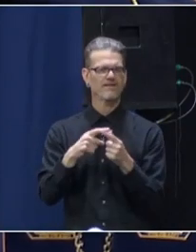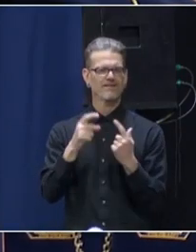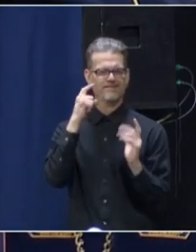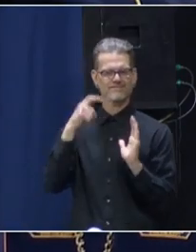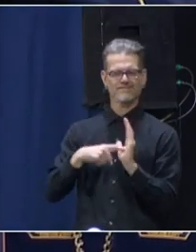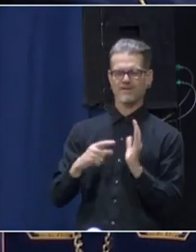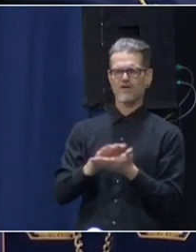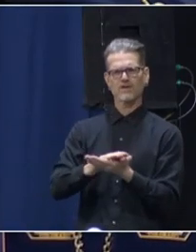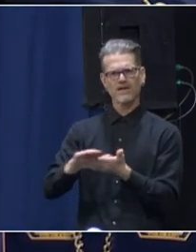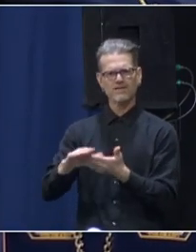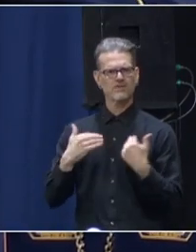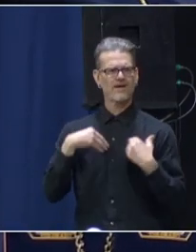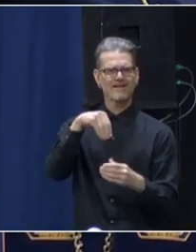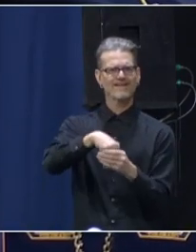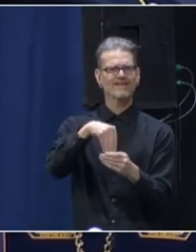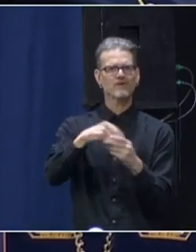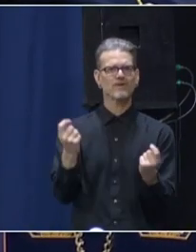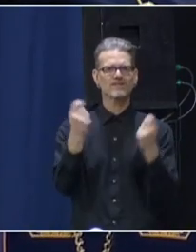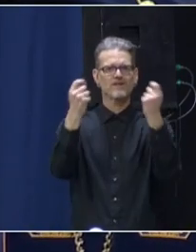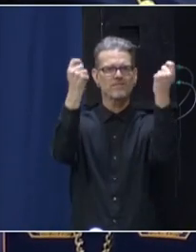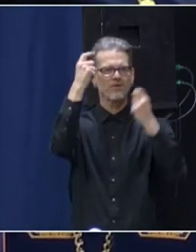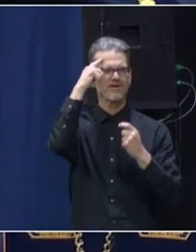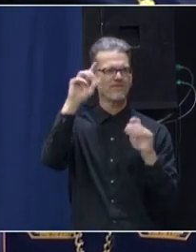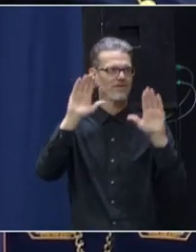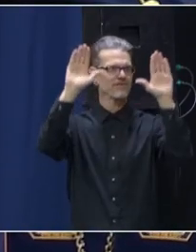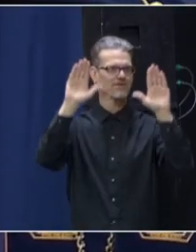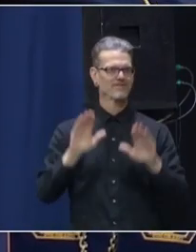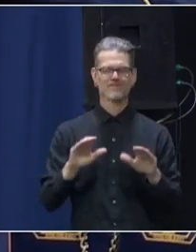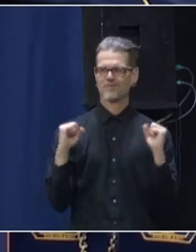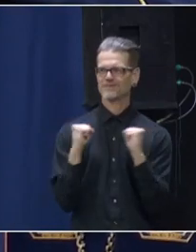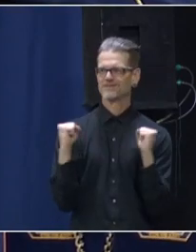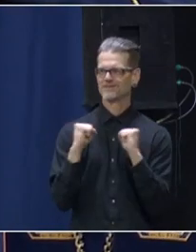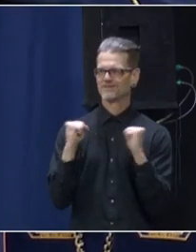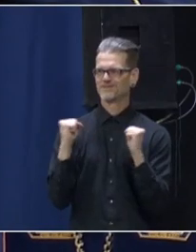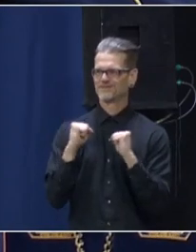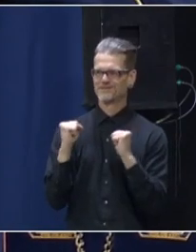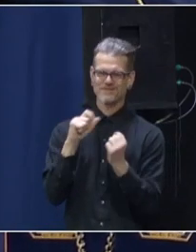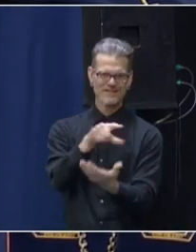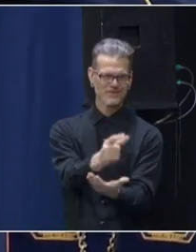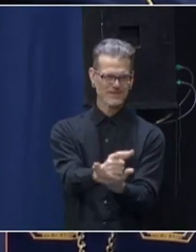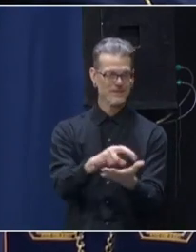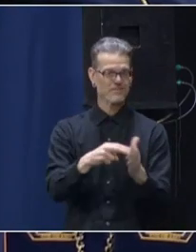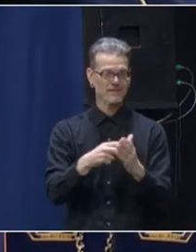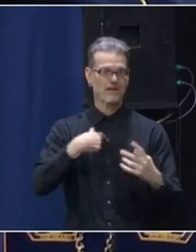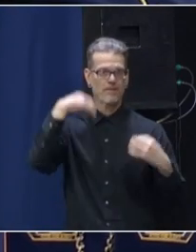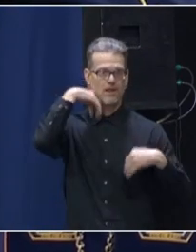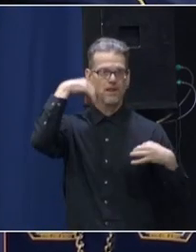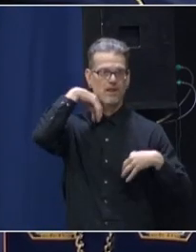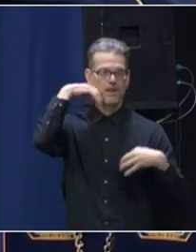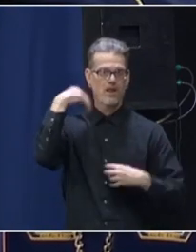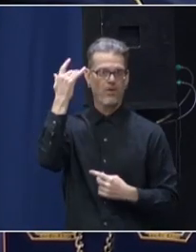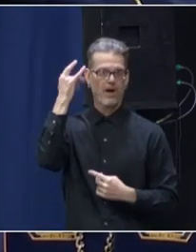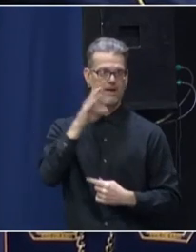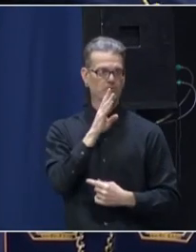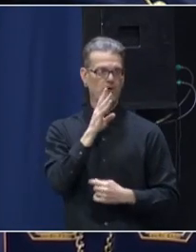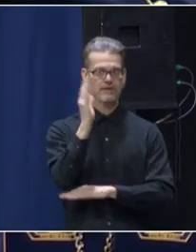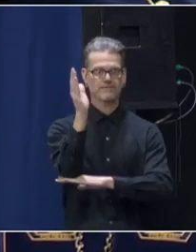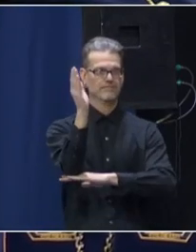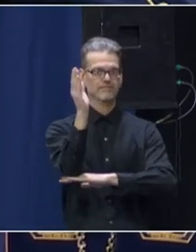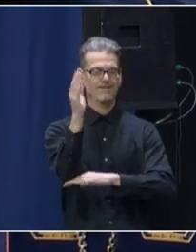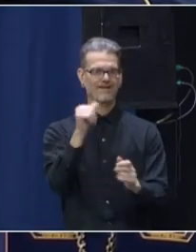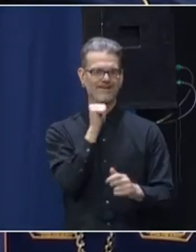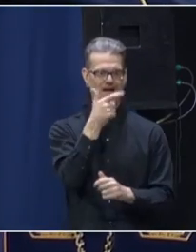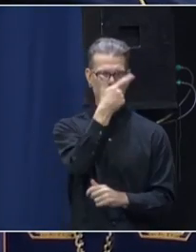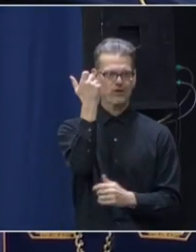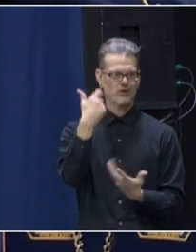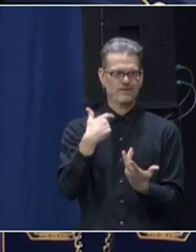is to have an indoor ceremony for our fabulous winter graduation, where I'm only sweating profusely because I'm talking to you all and not because I'm baking